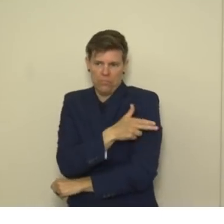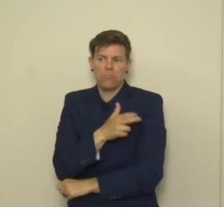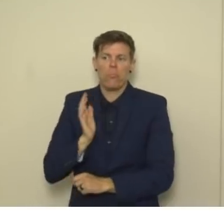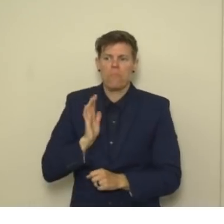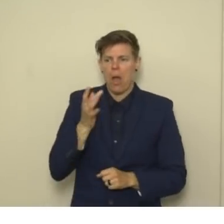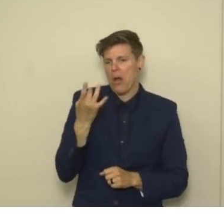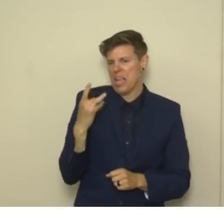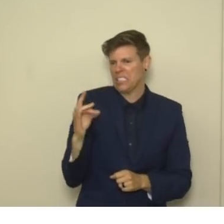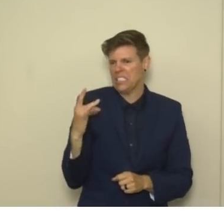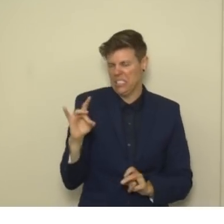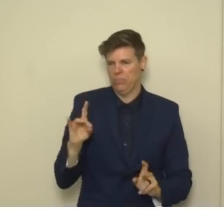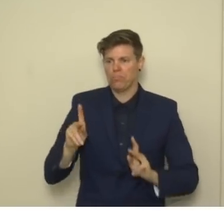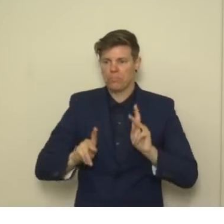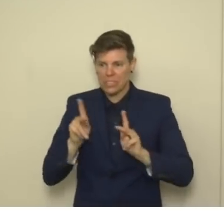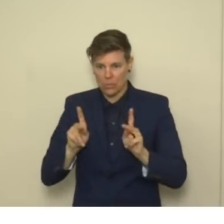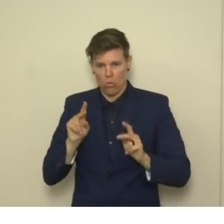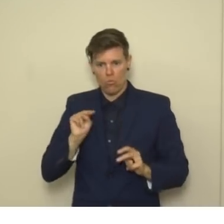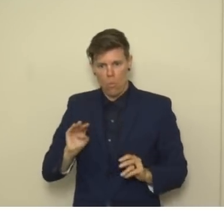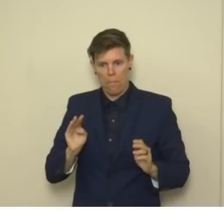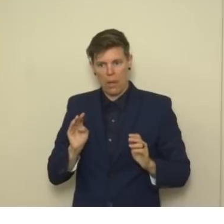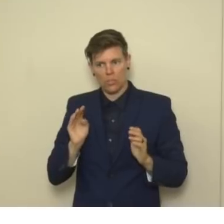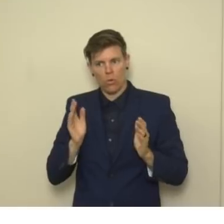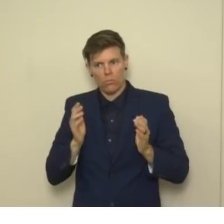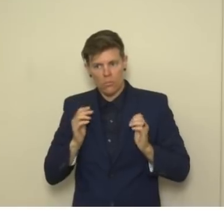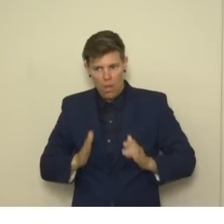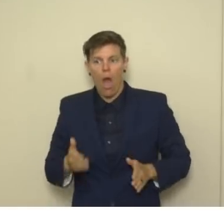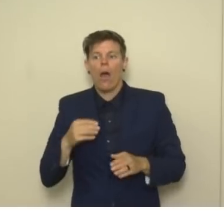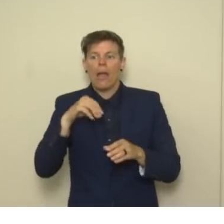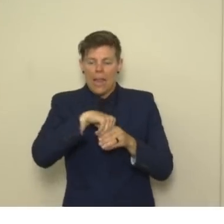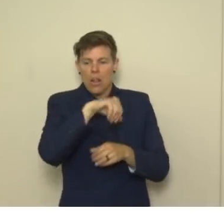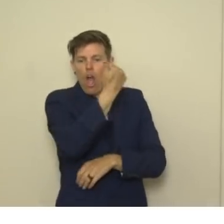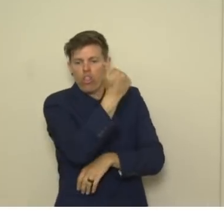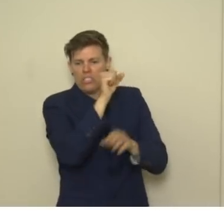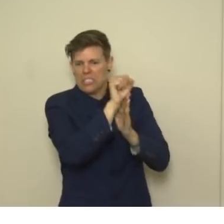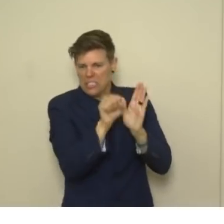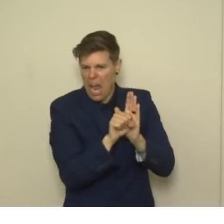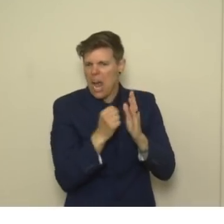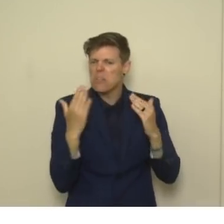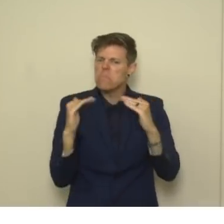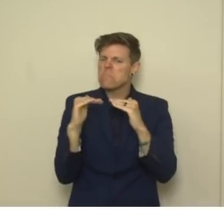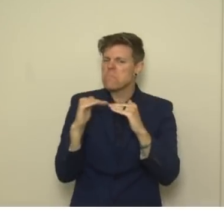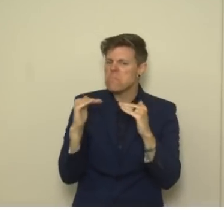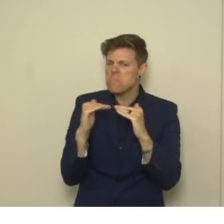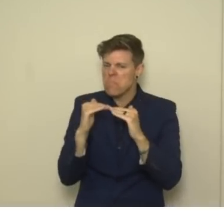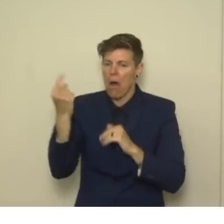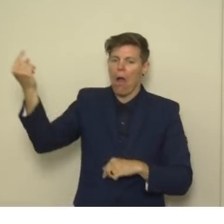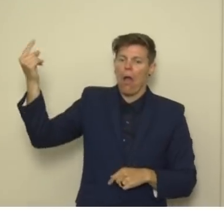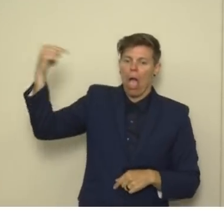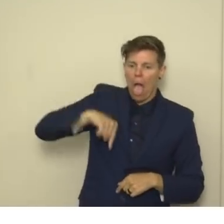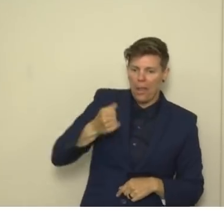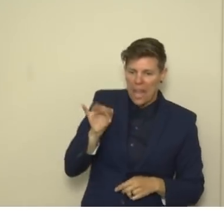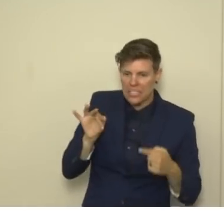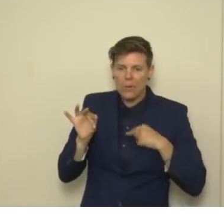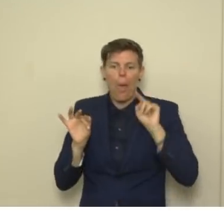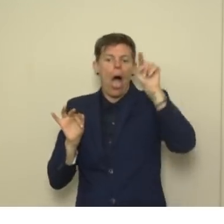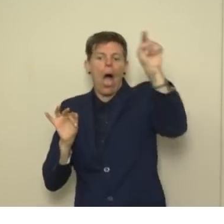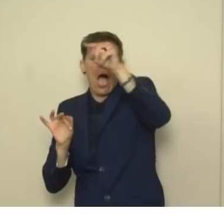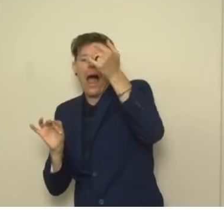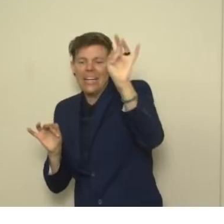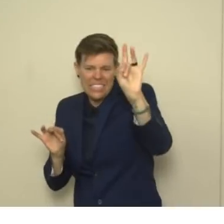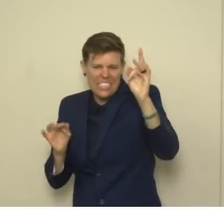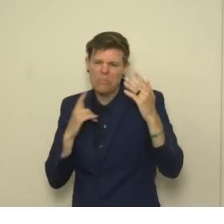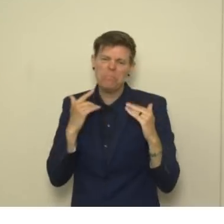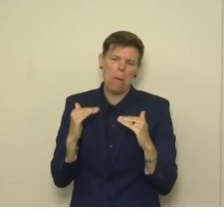out-of-state hospitals. So that's a wash, and I don't think there's much going on there to say more about.